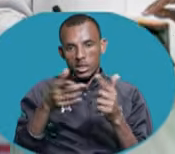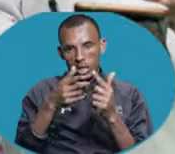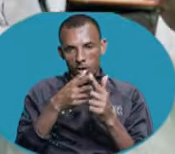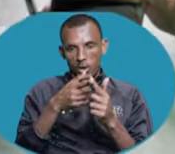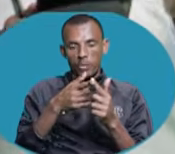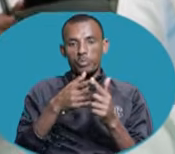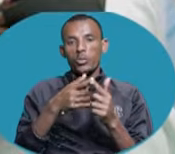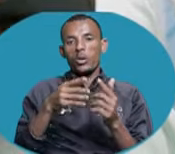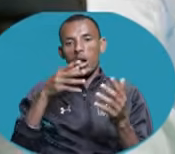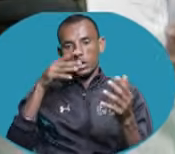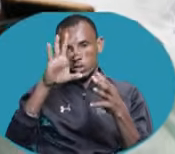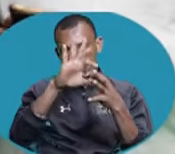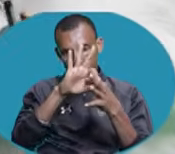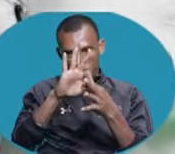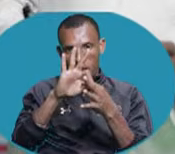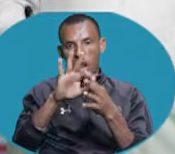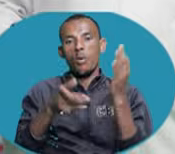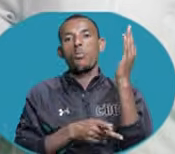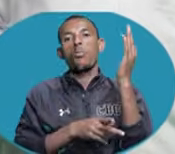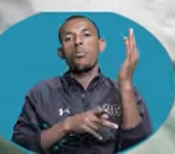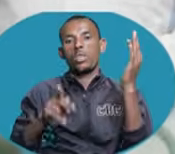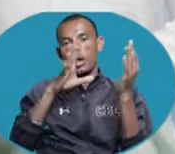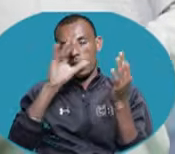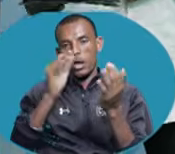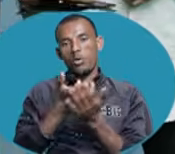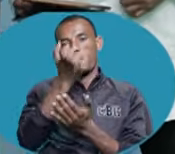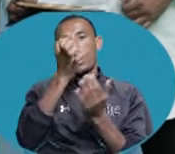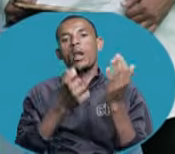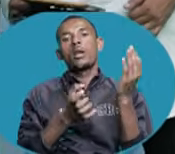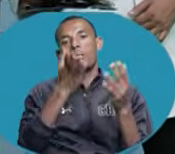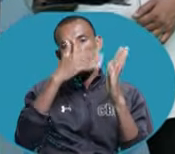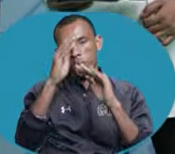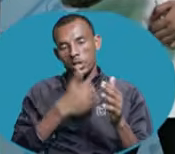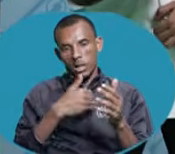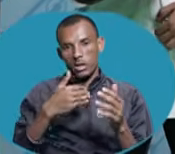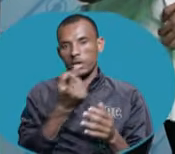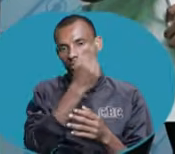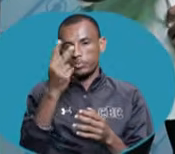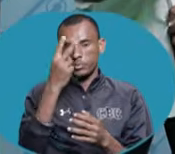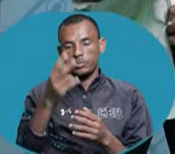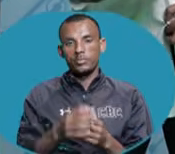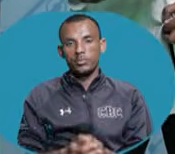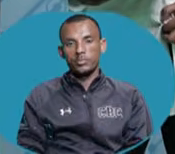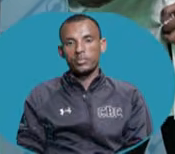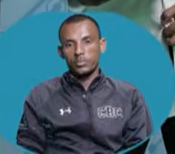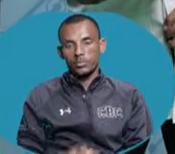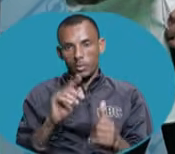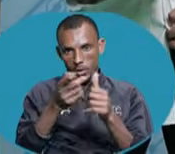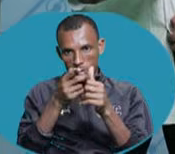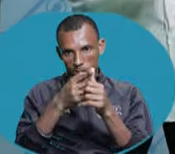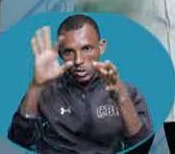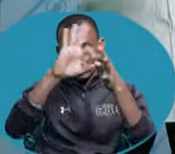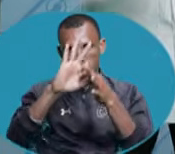one. The first one, the social consequence, more than 70 million people involved in the war. From